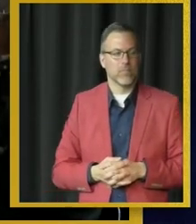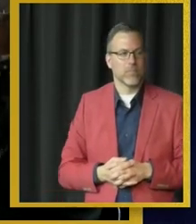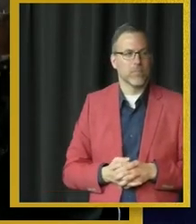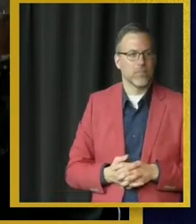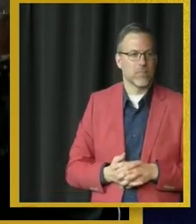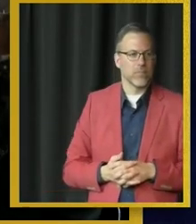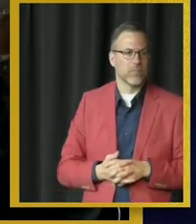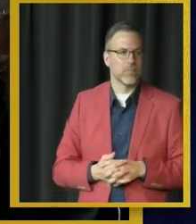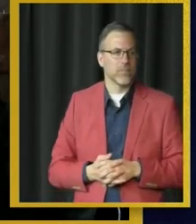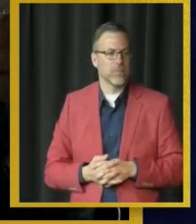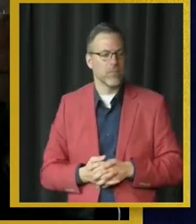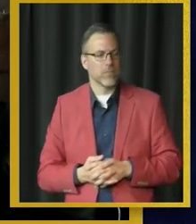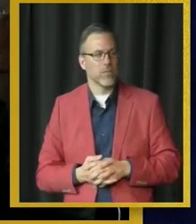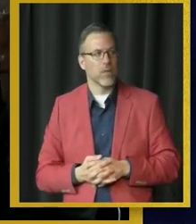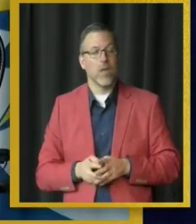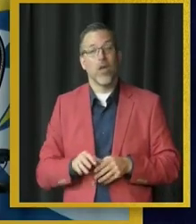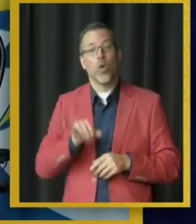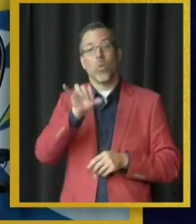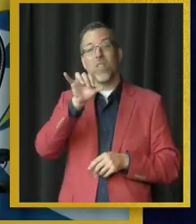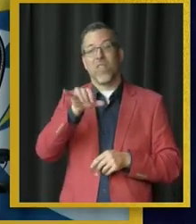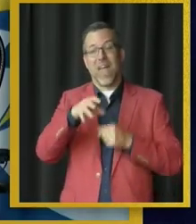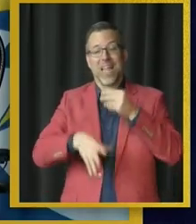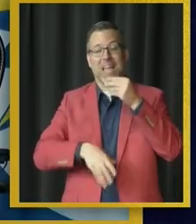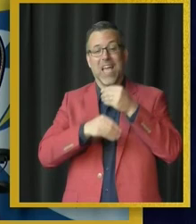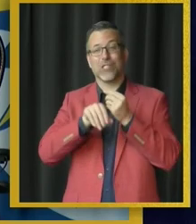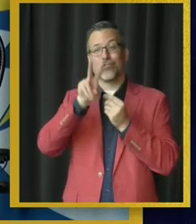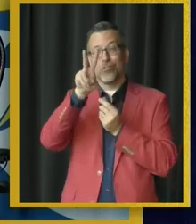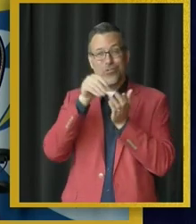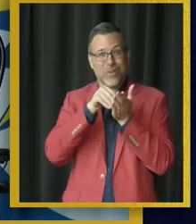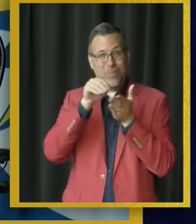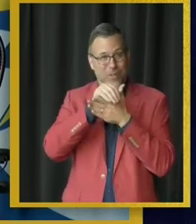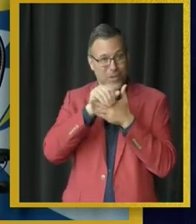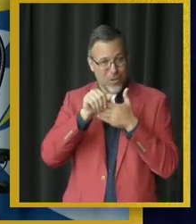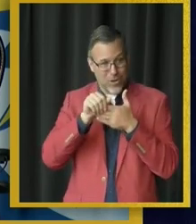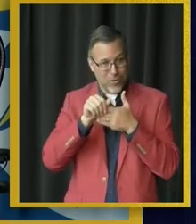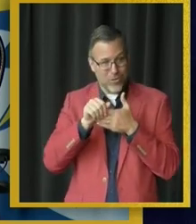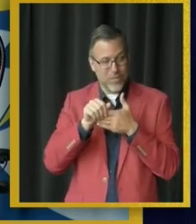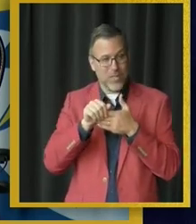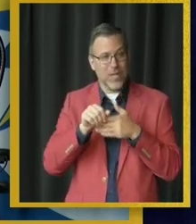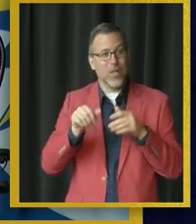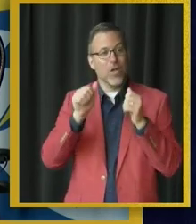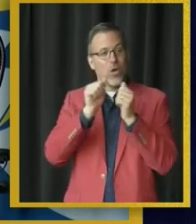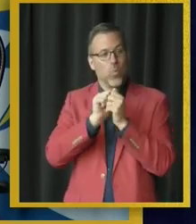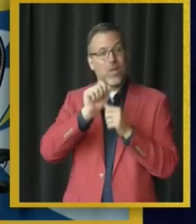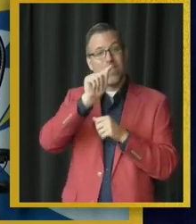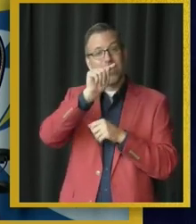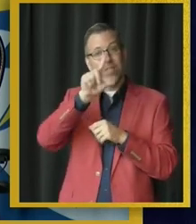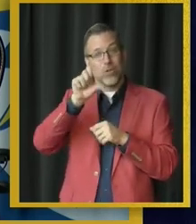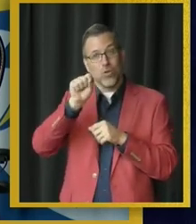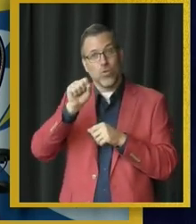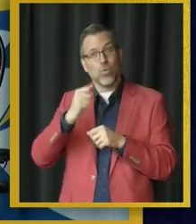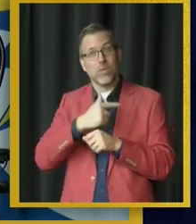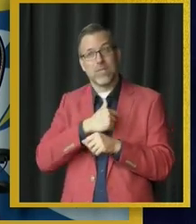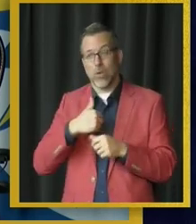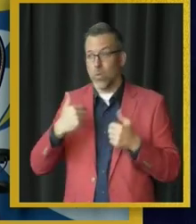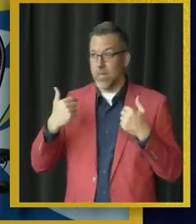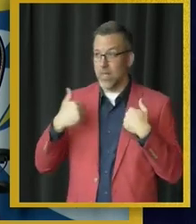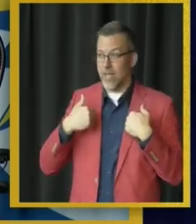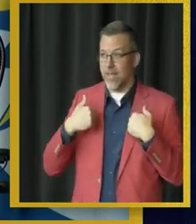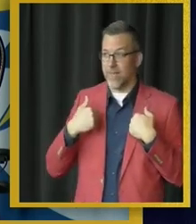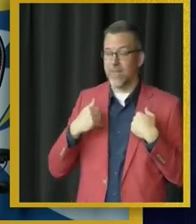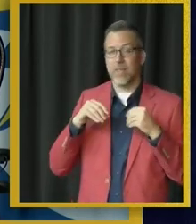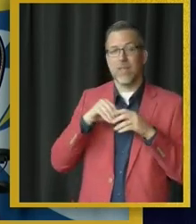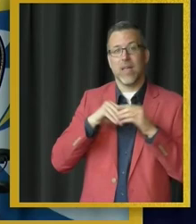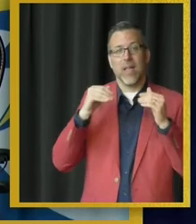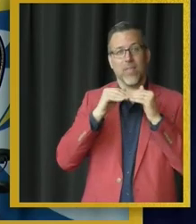And with that additional investment, and with that additional step, and with the tools that we've added, our fantastic housing director,